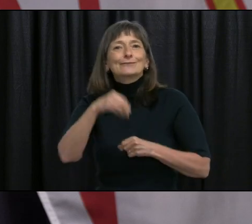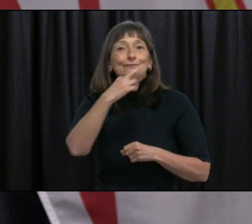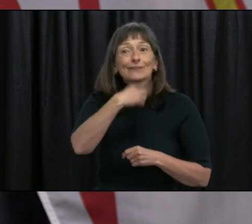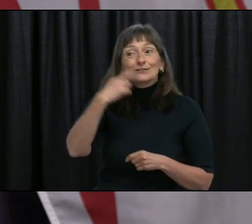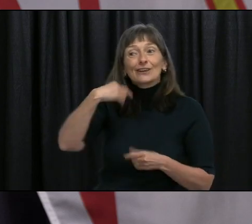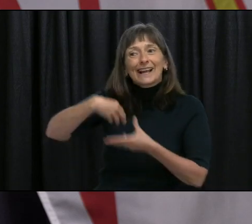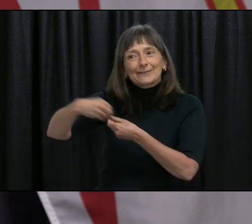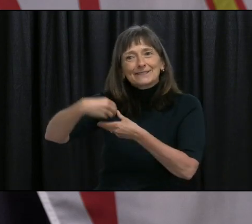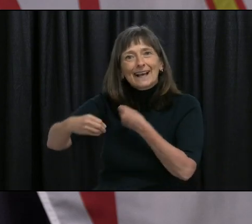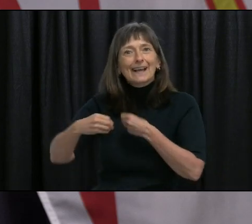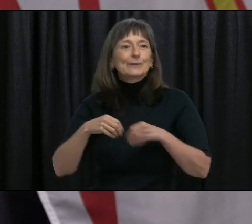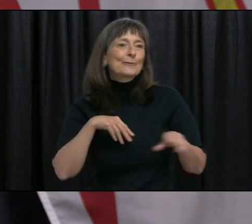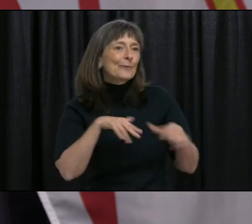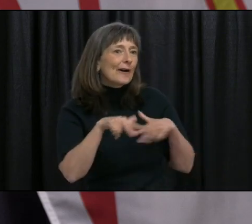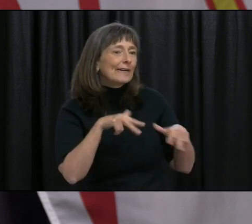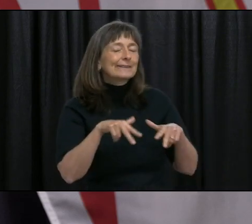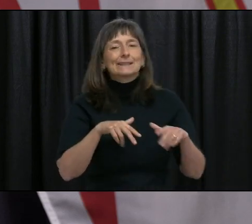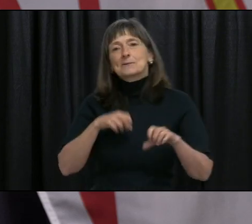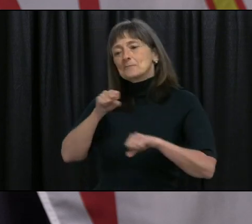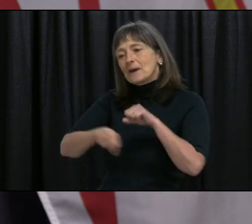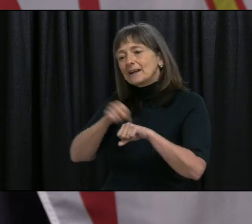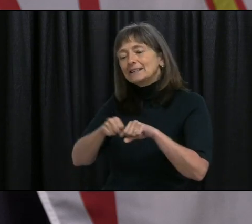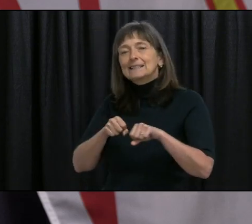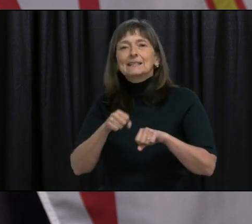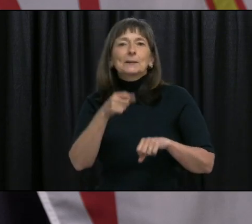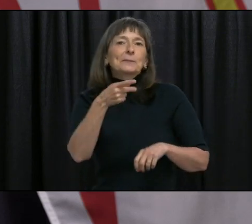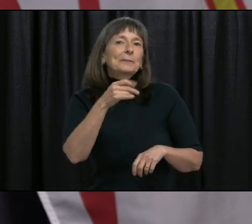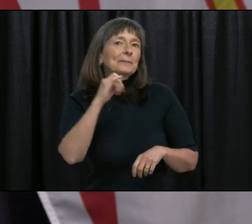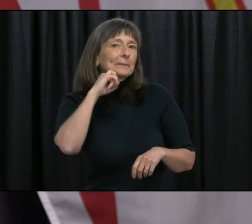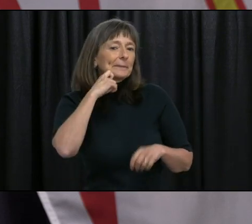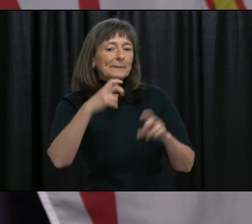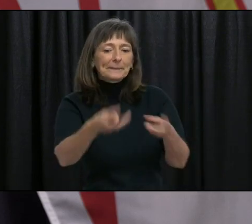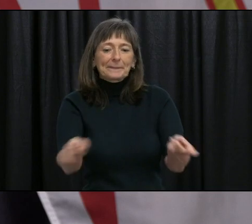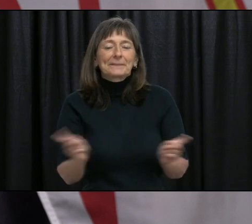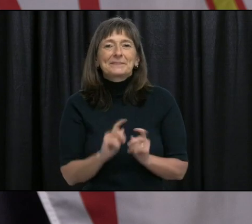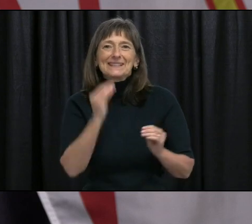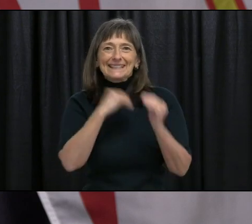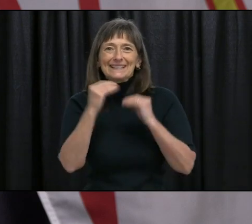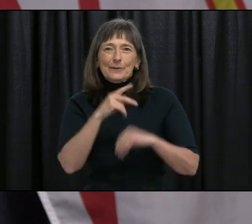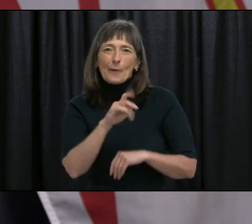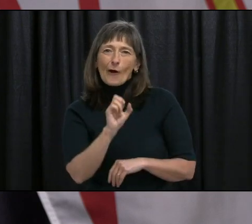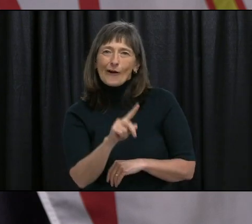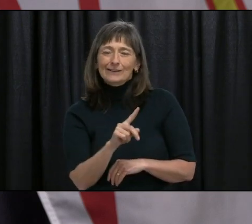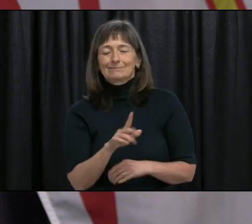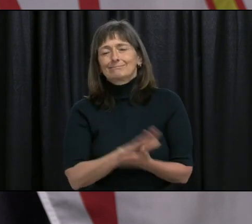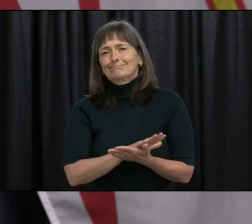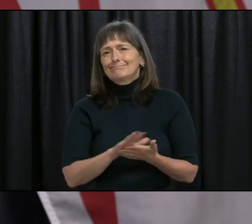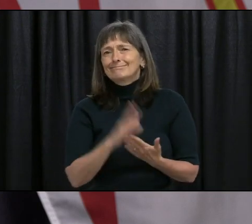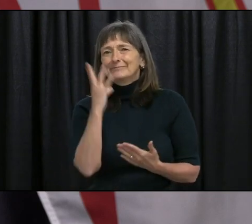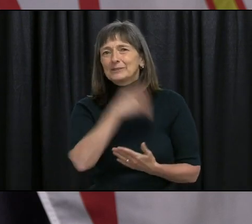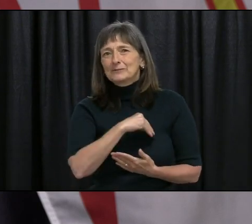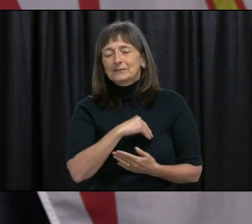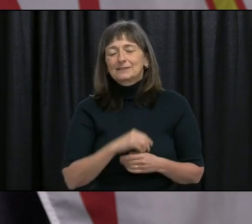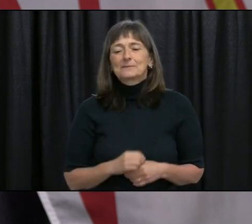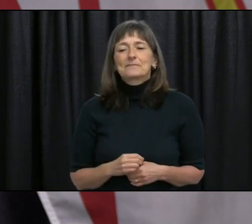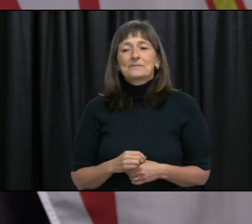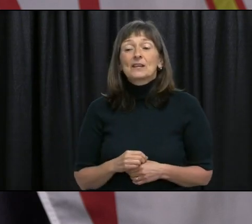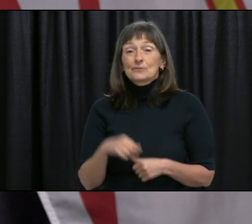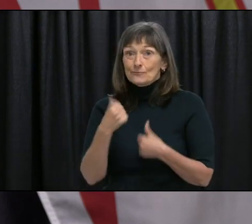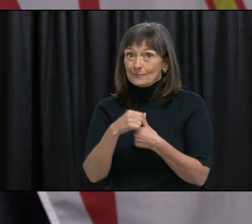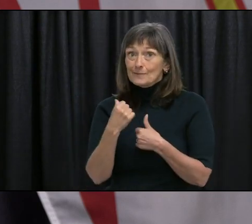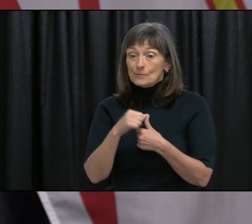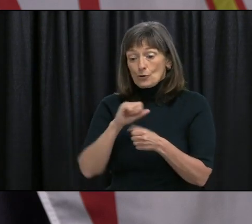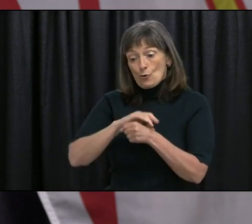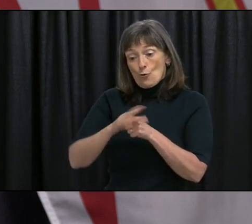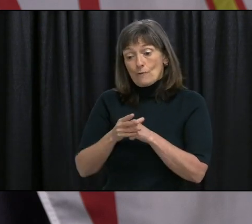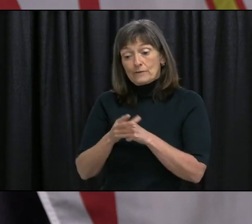and walking and biking or enjoying a picnic in the park. It was also a good reminder that while COVID-19 may be with